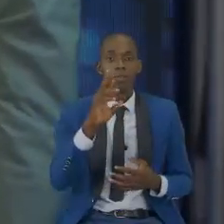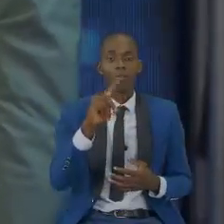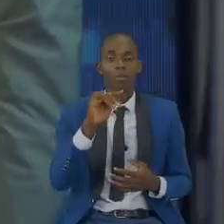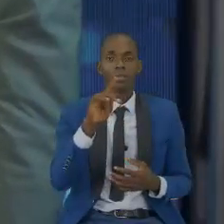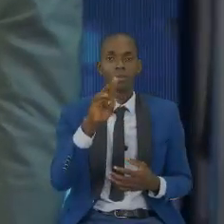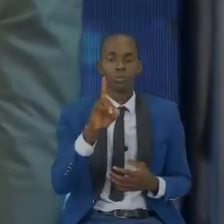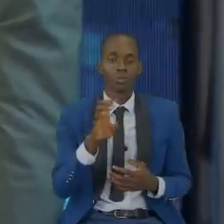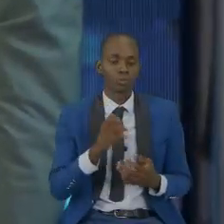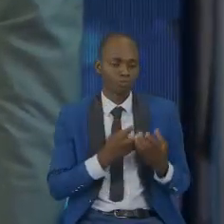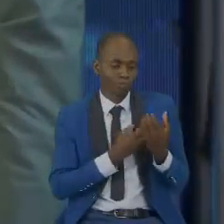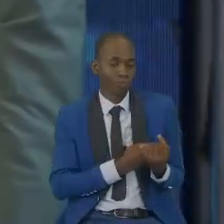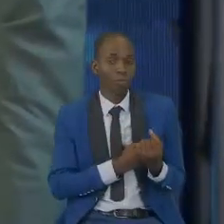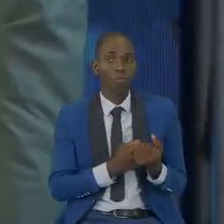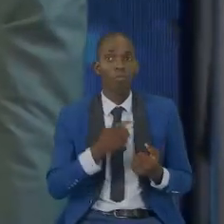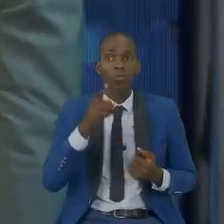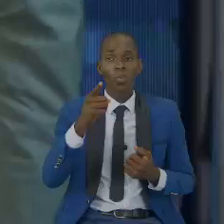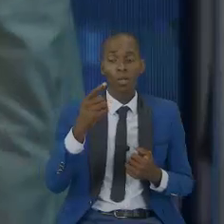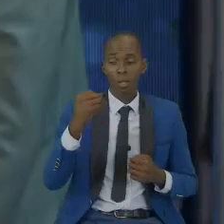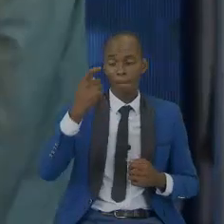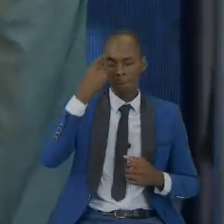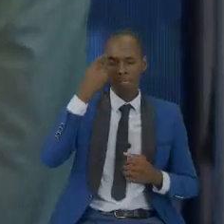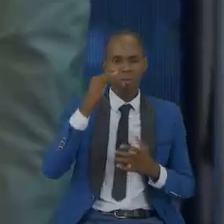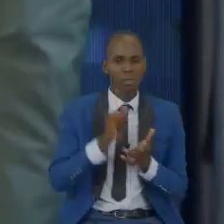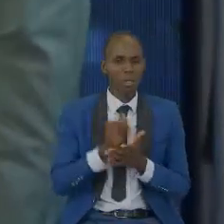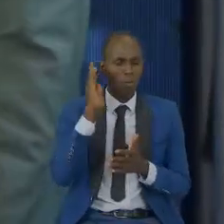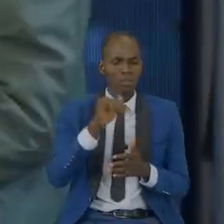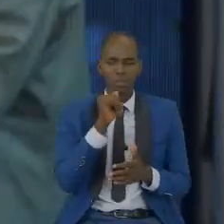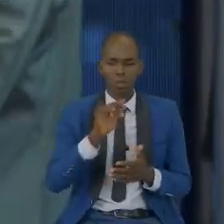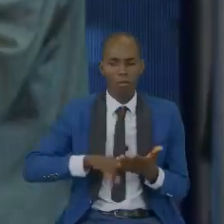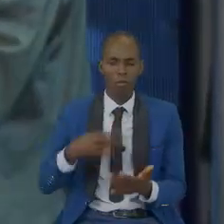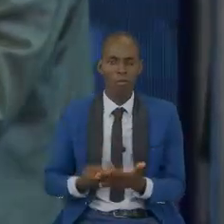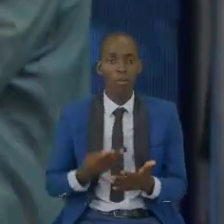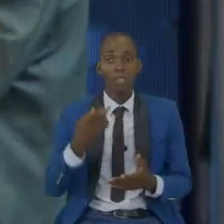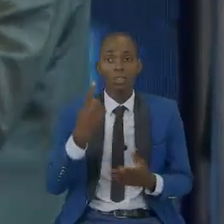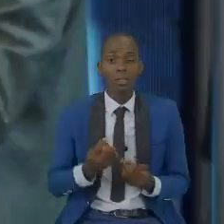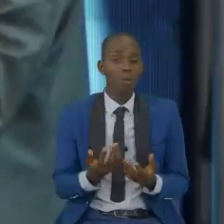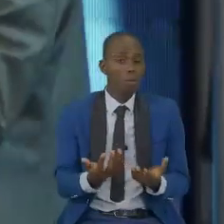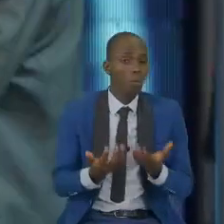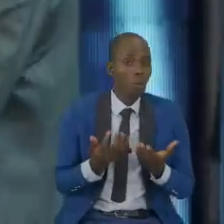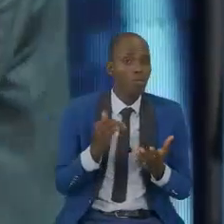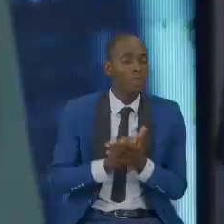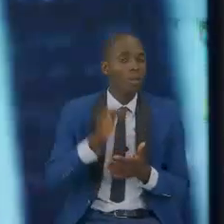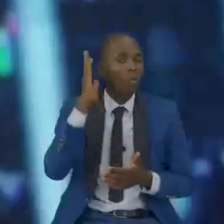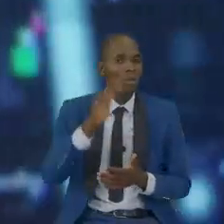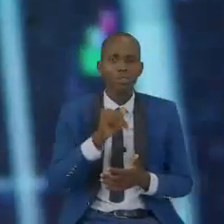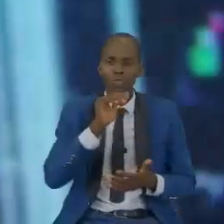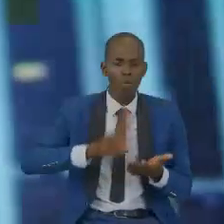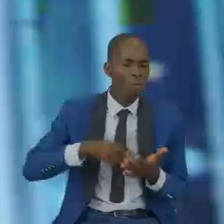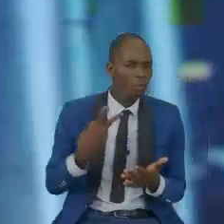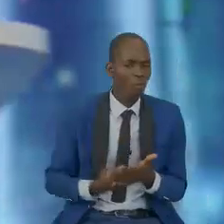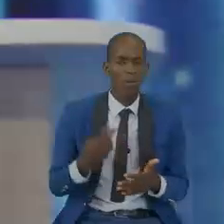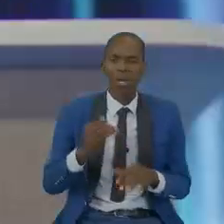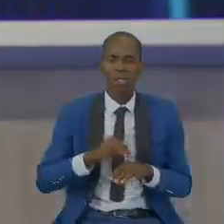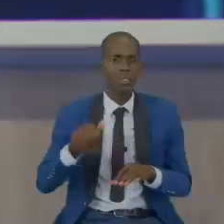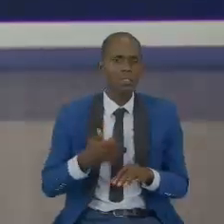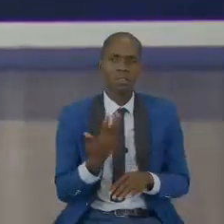move. The mind that will not shake. The desire that will not move anywhere, that will